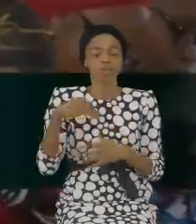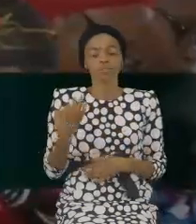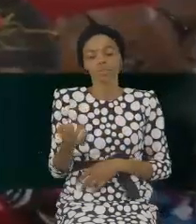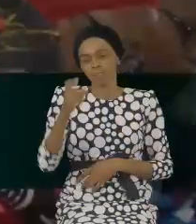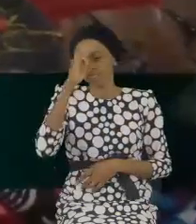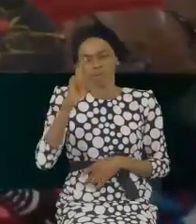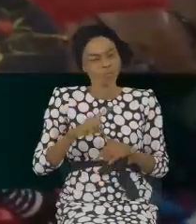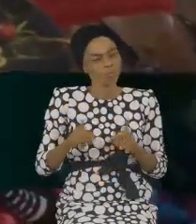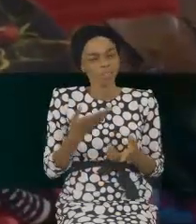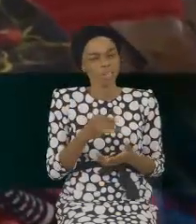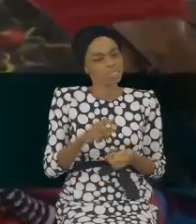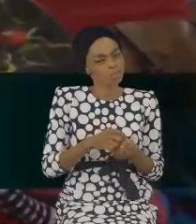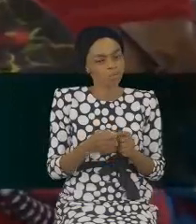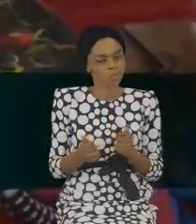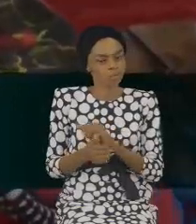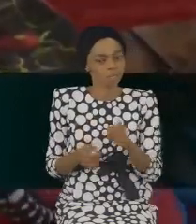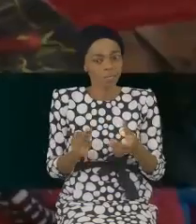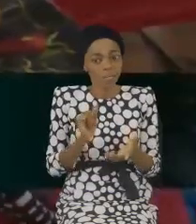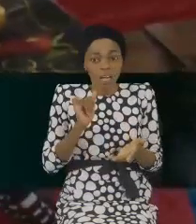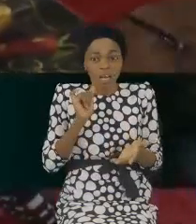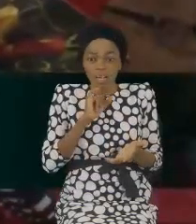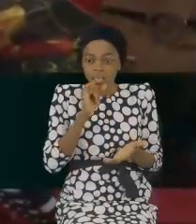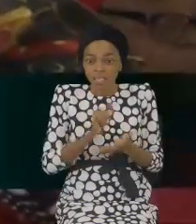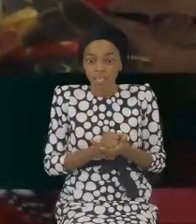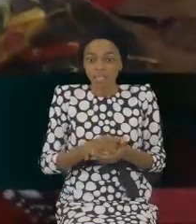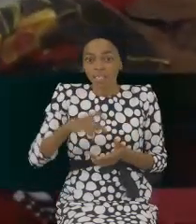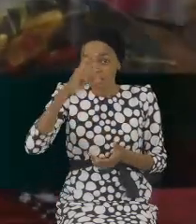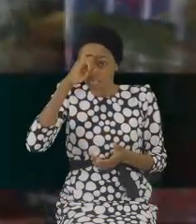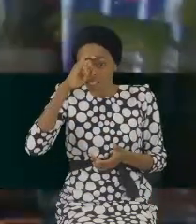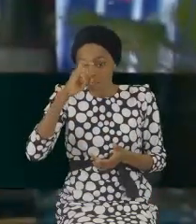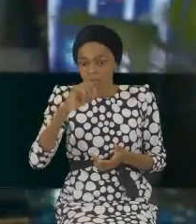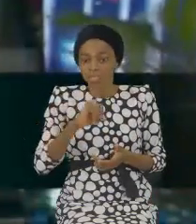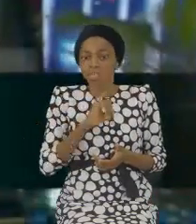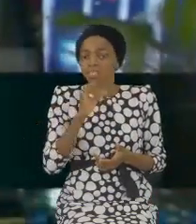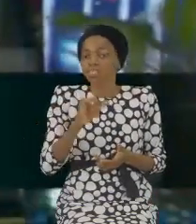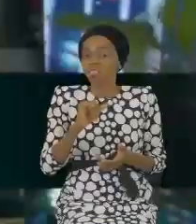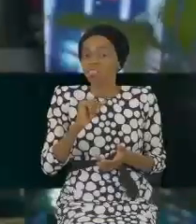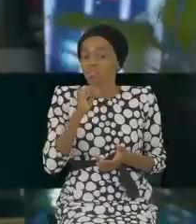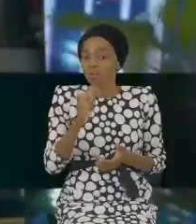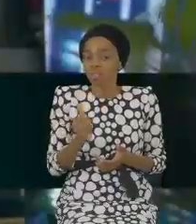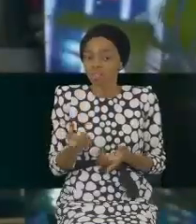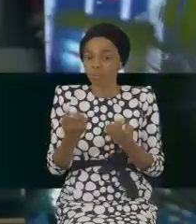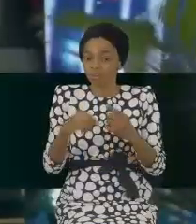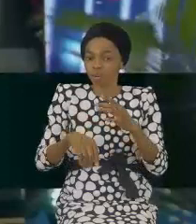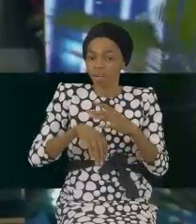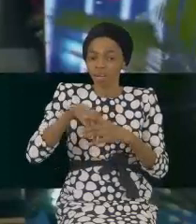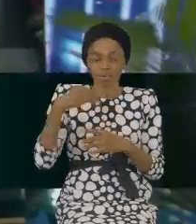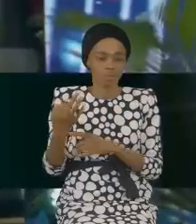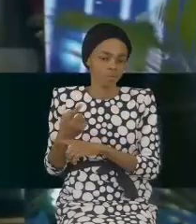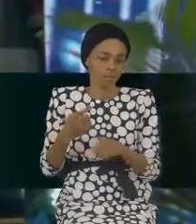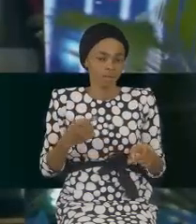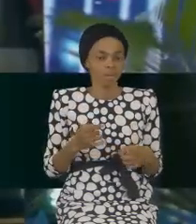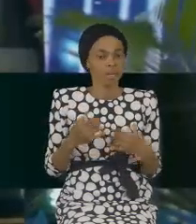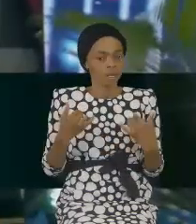problem with them is that Egypt did not easily come out of them. Look